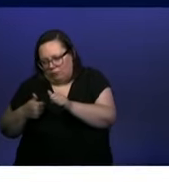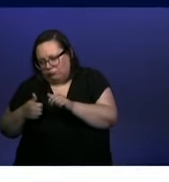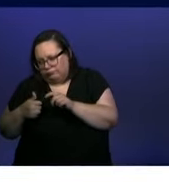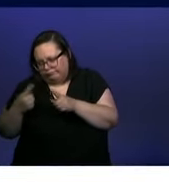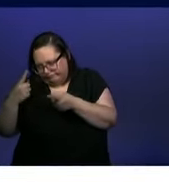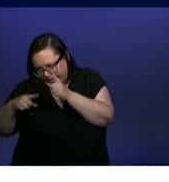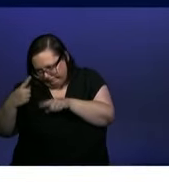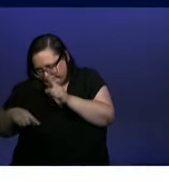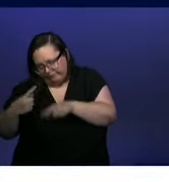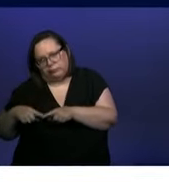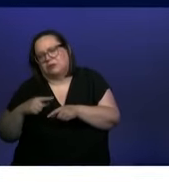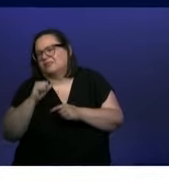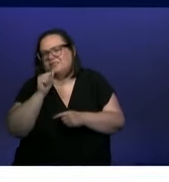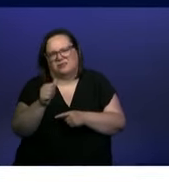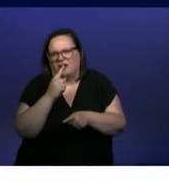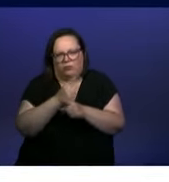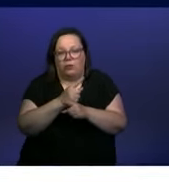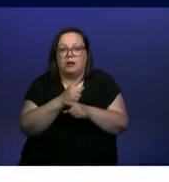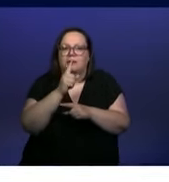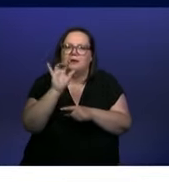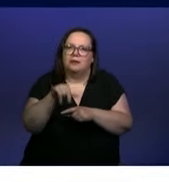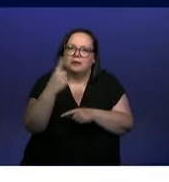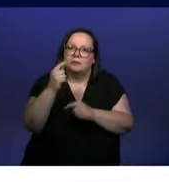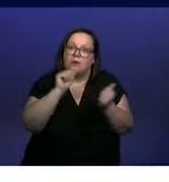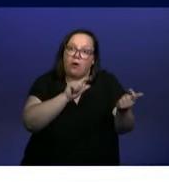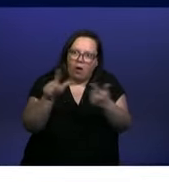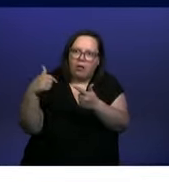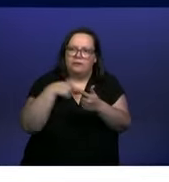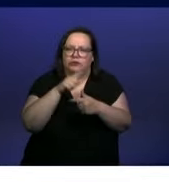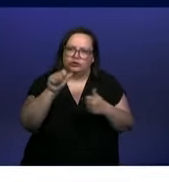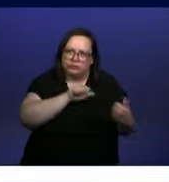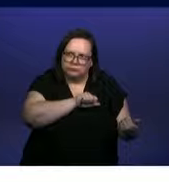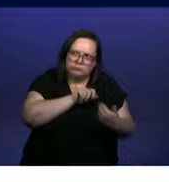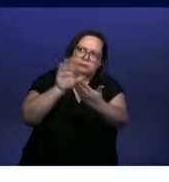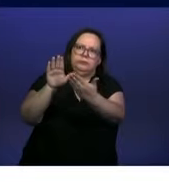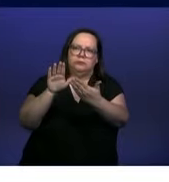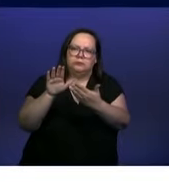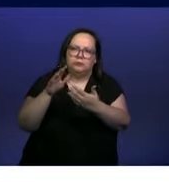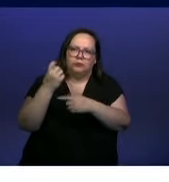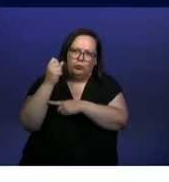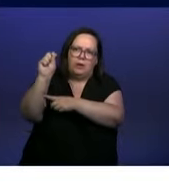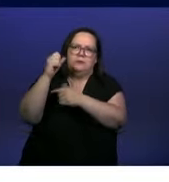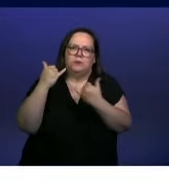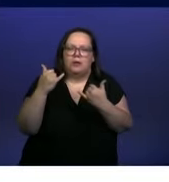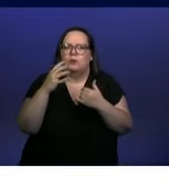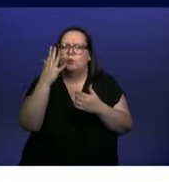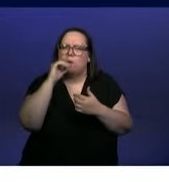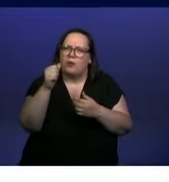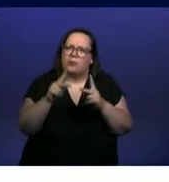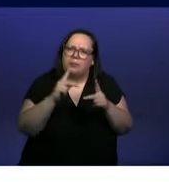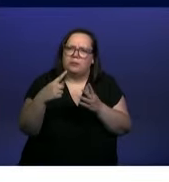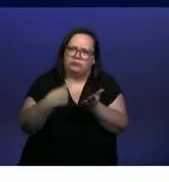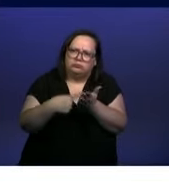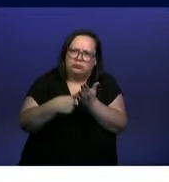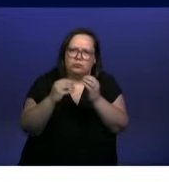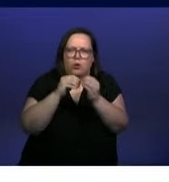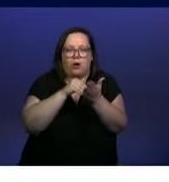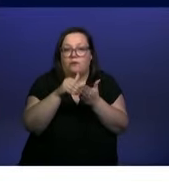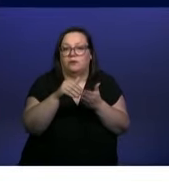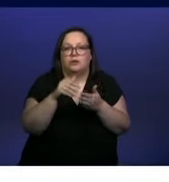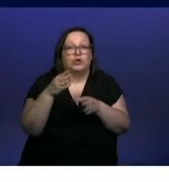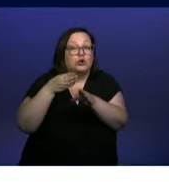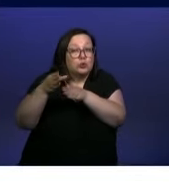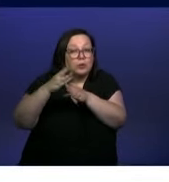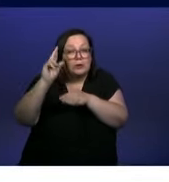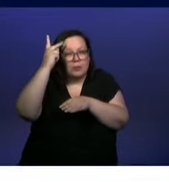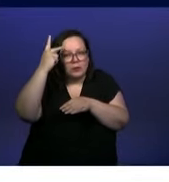that all of us need to stand up and rise up and stand together. Why don't people talk about this more? You don't hear it from career politicians